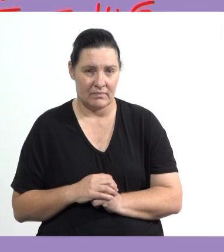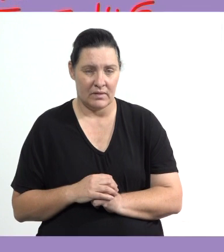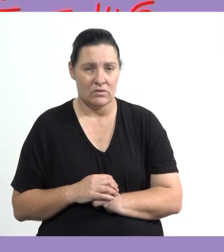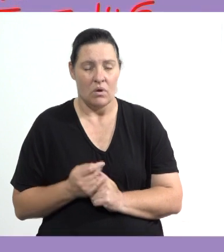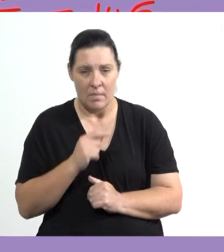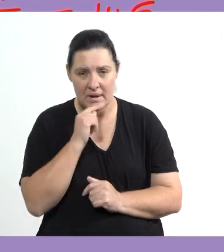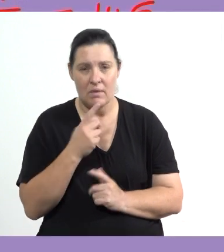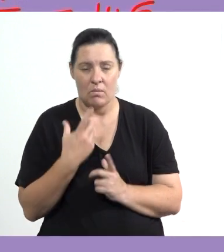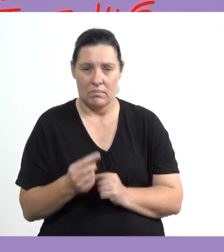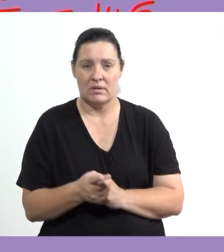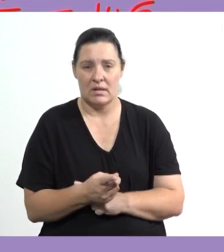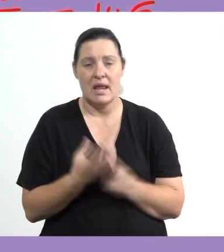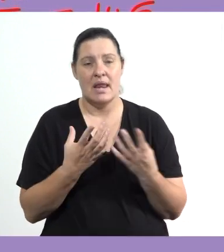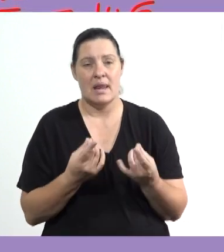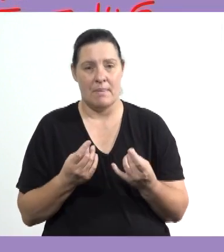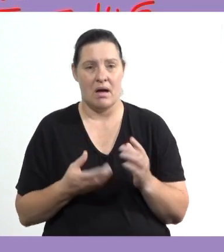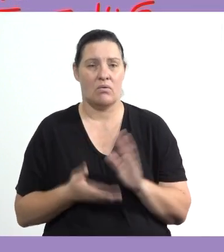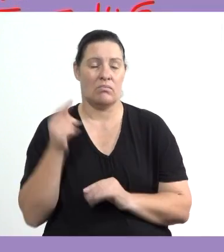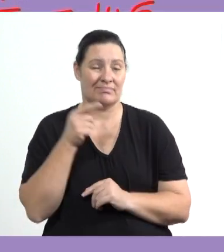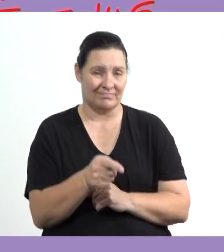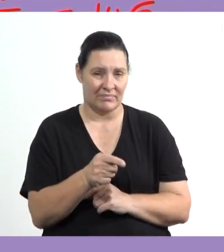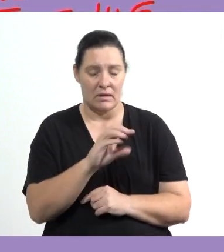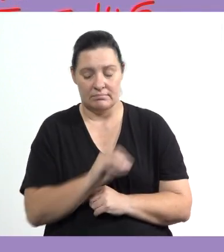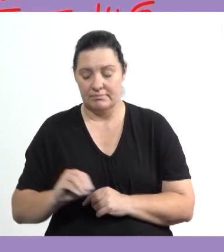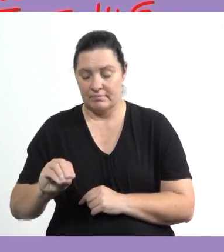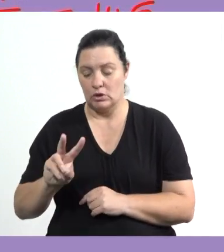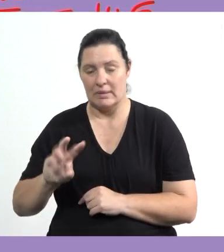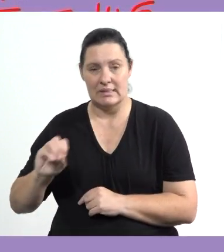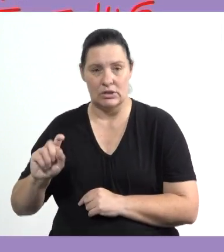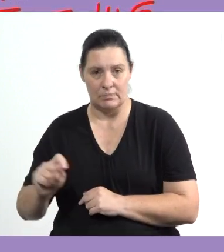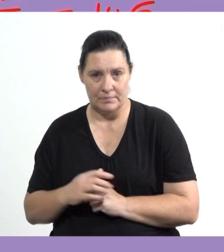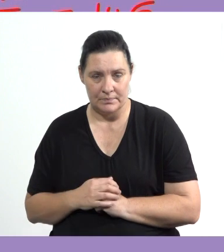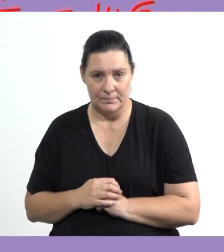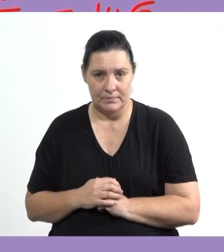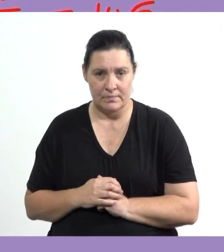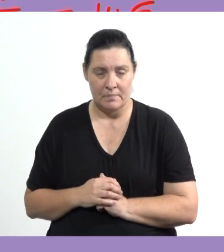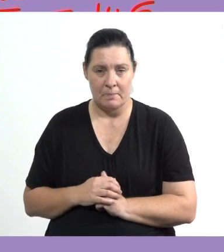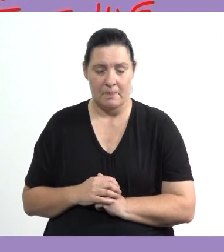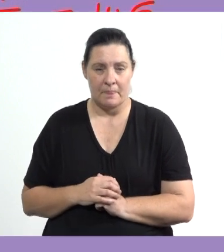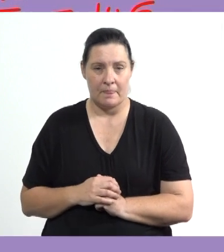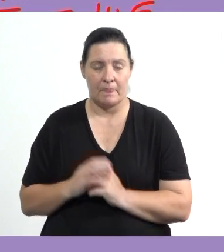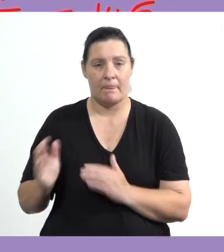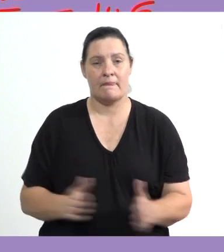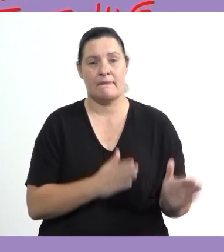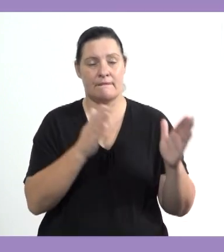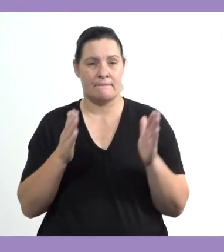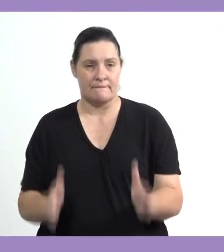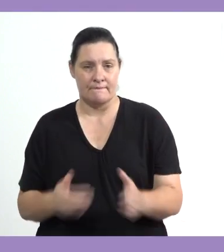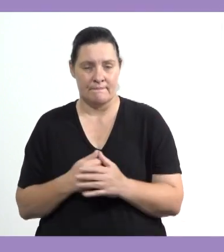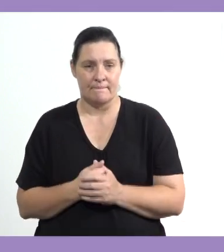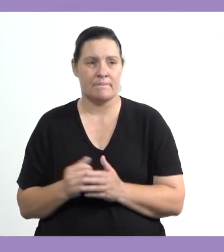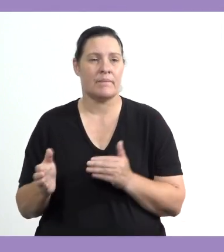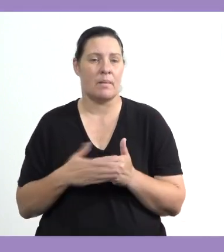145. So that is going to be the number that goes there under the 20th term. Let's move on